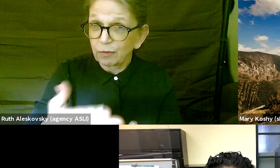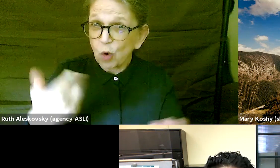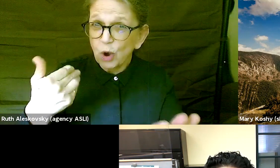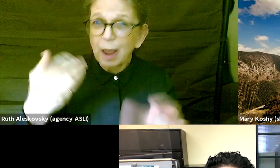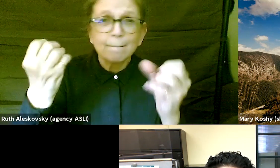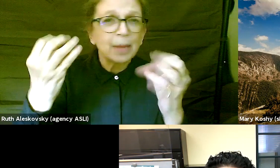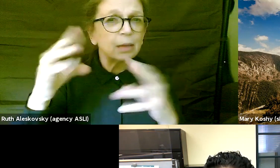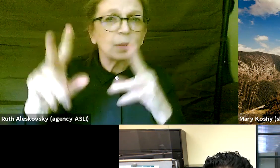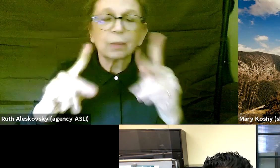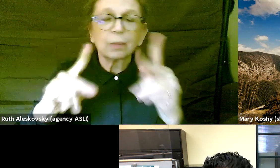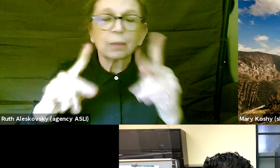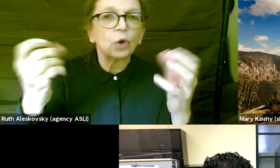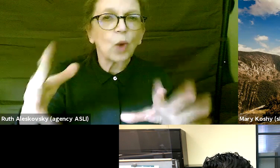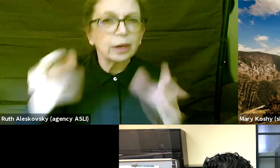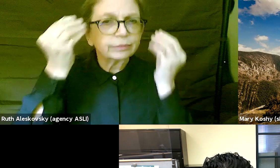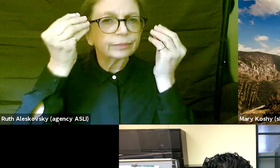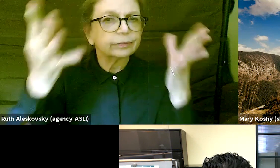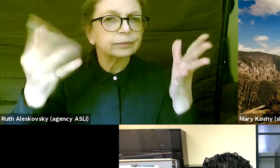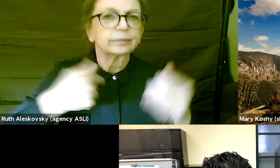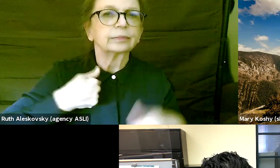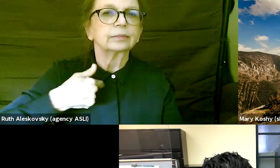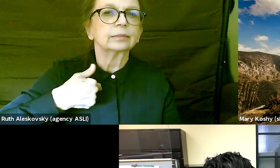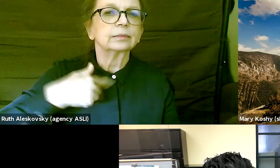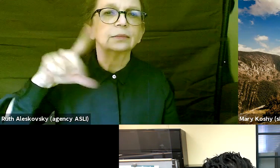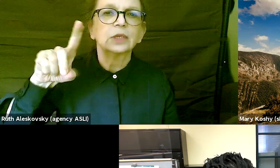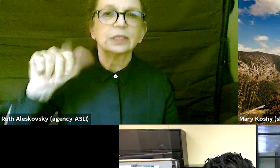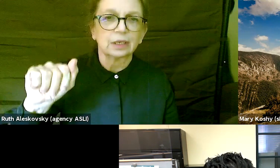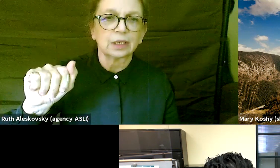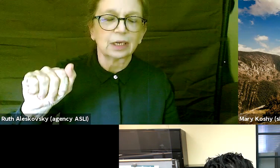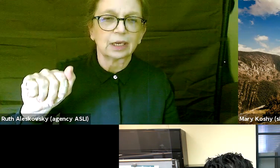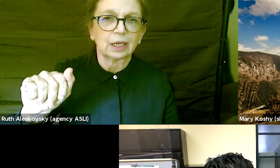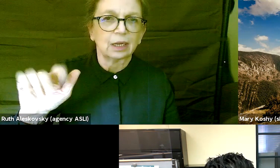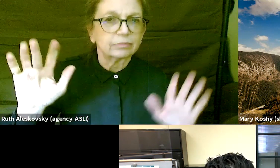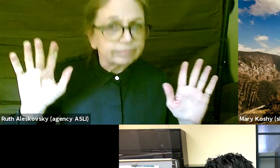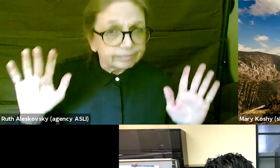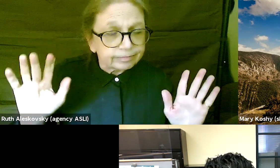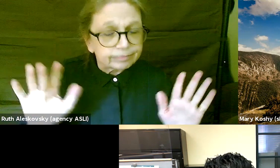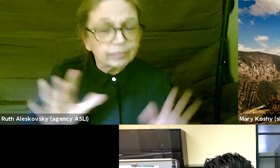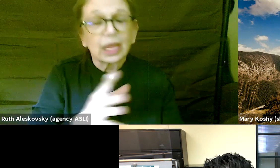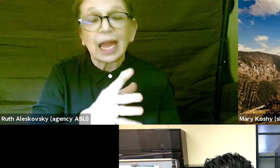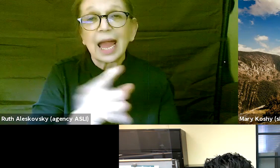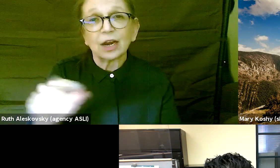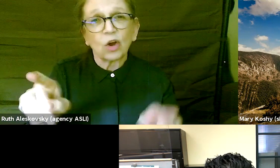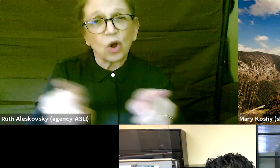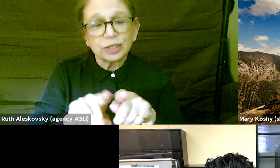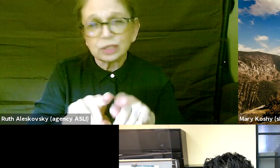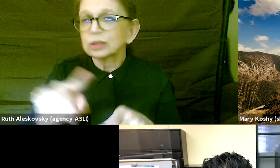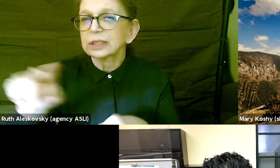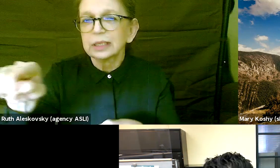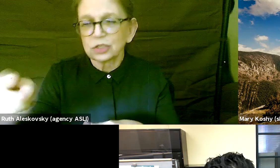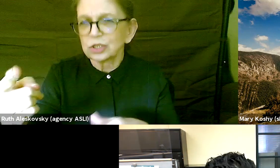disclose, right? And then for two, there's also just a logistical challenge of trying to get the numbers together,